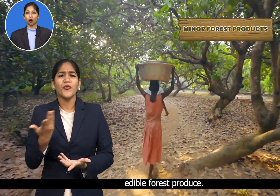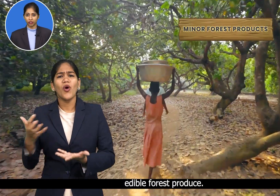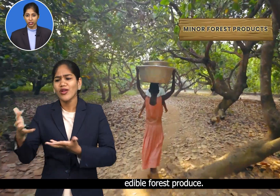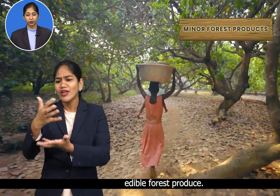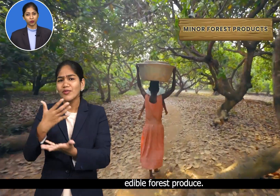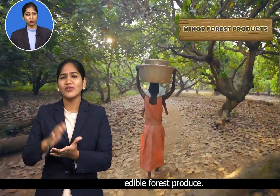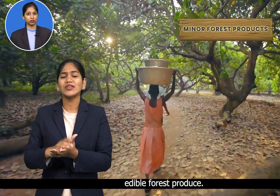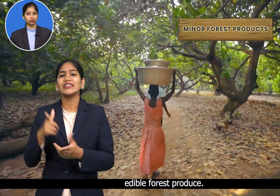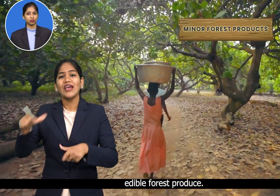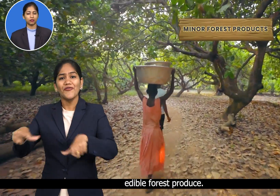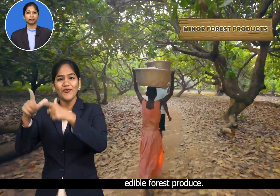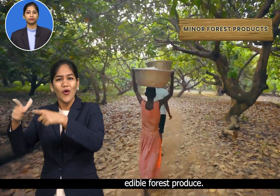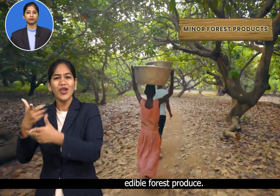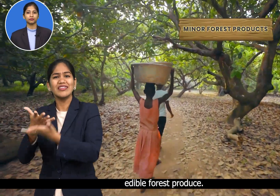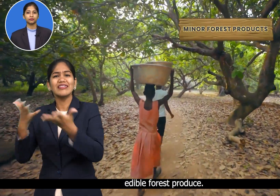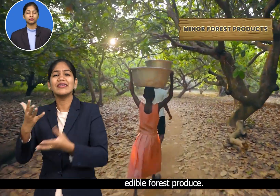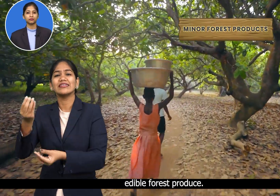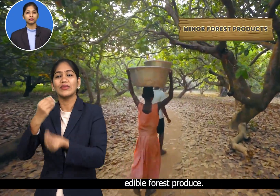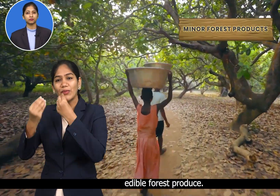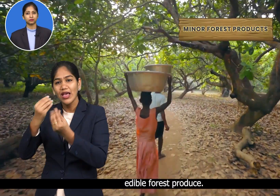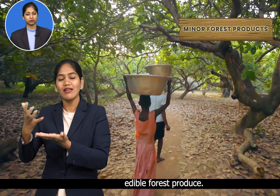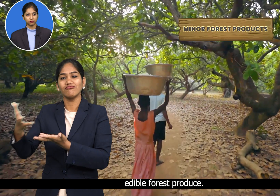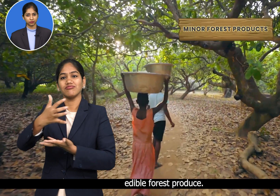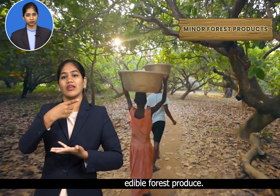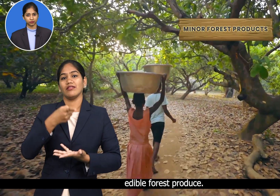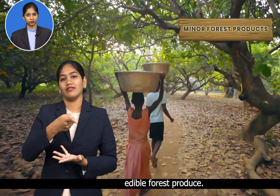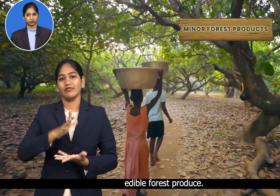edible forest produce.